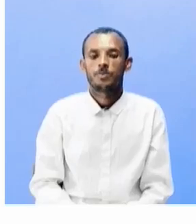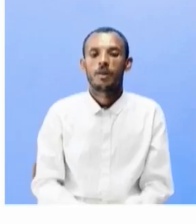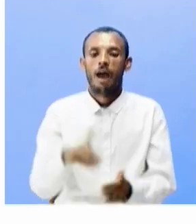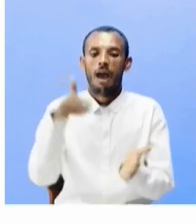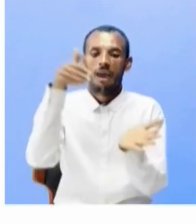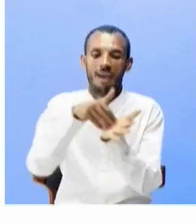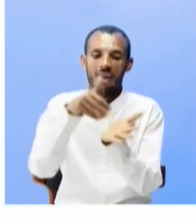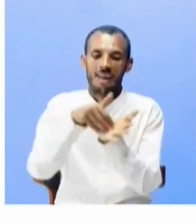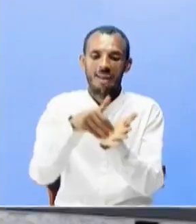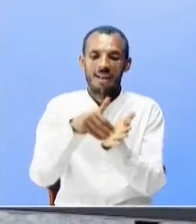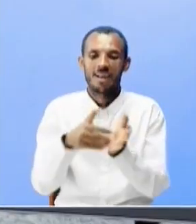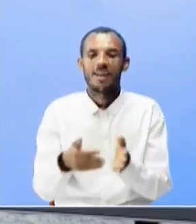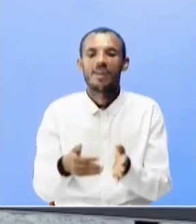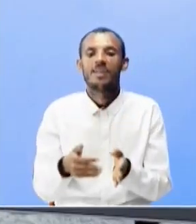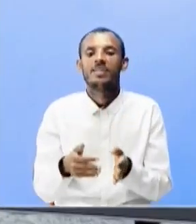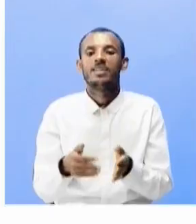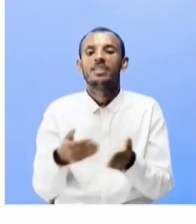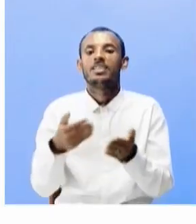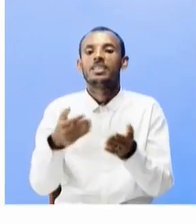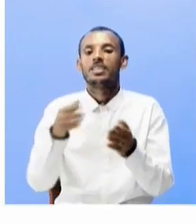Again, let's see these two.